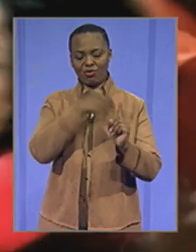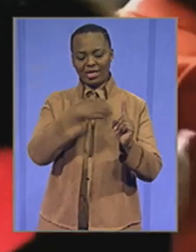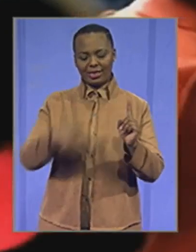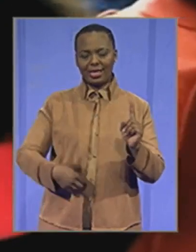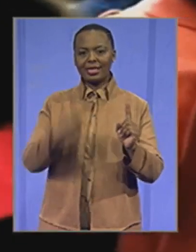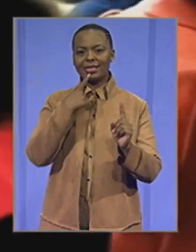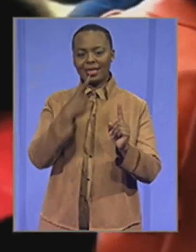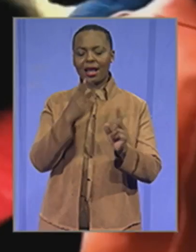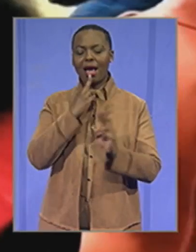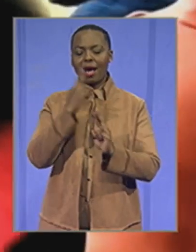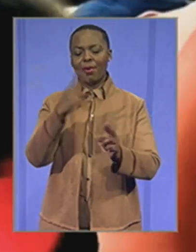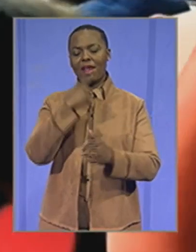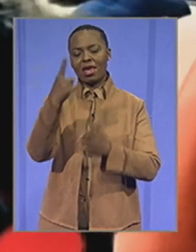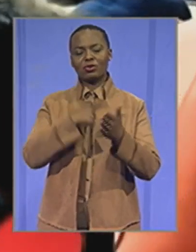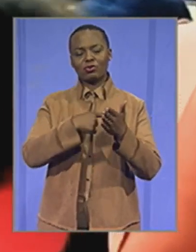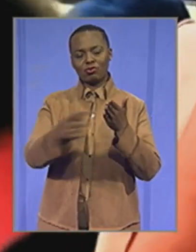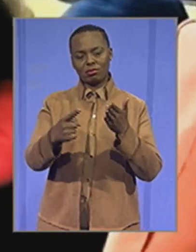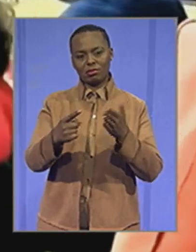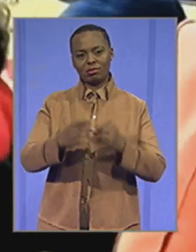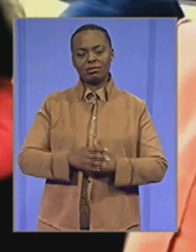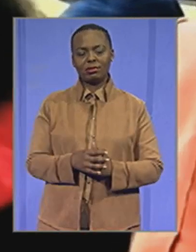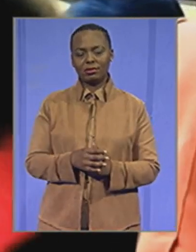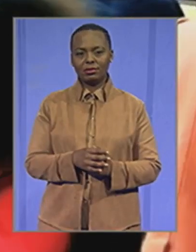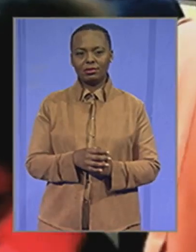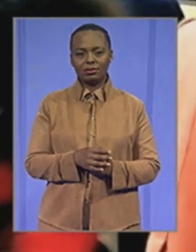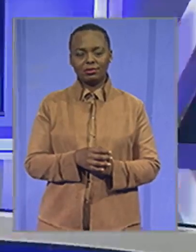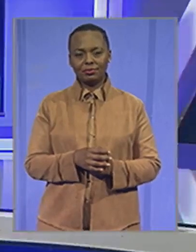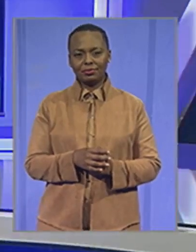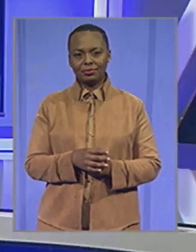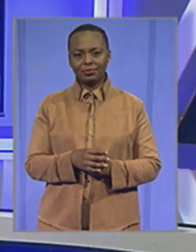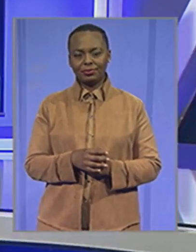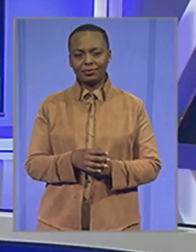tsibogela potso eo mo bekeng e tlang.